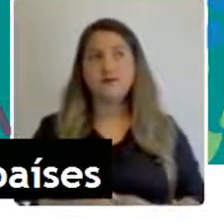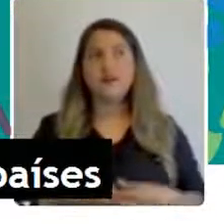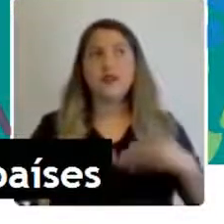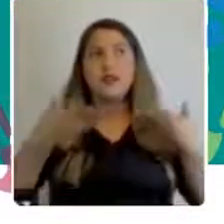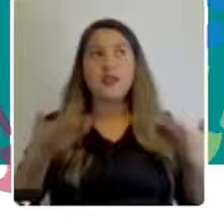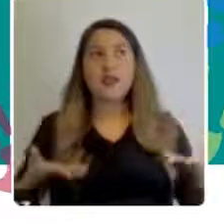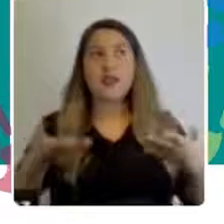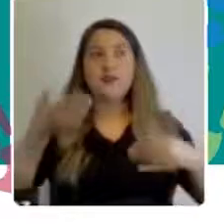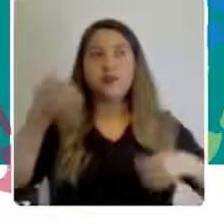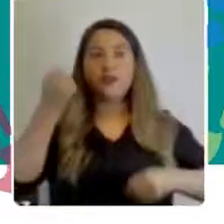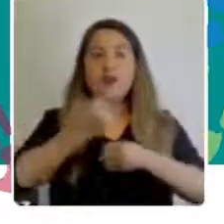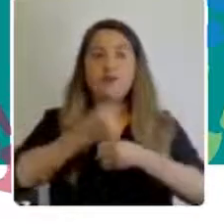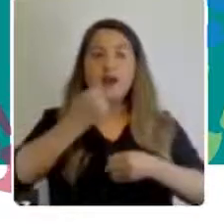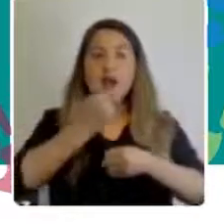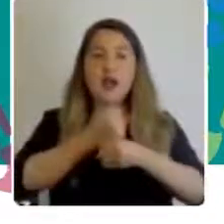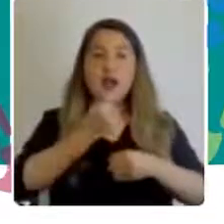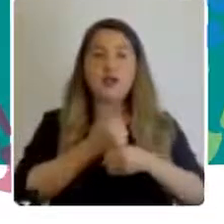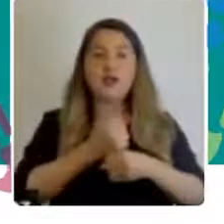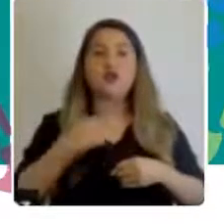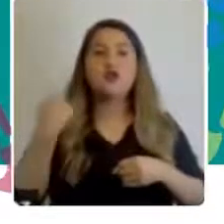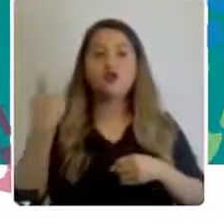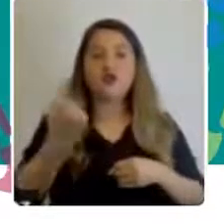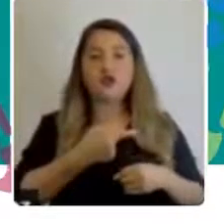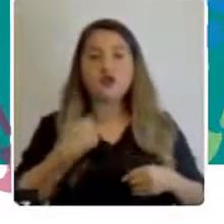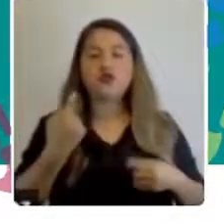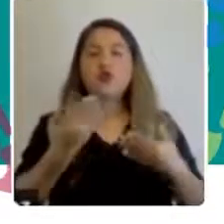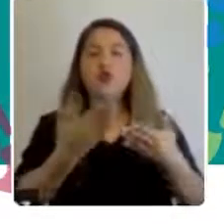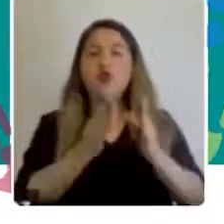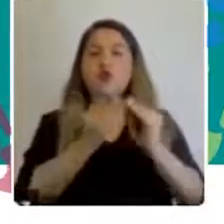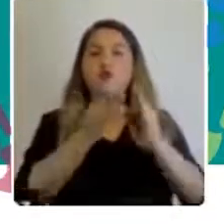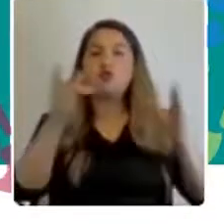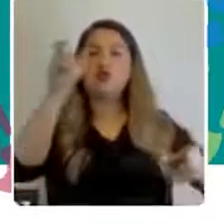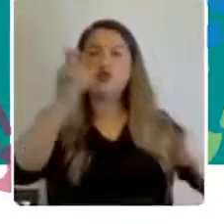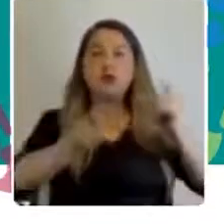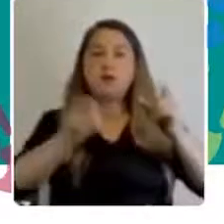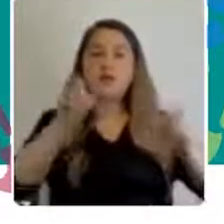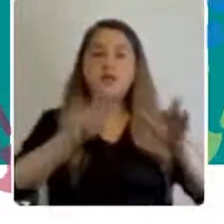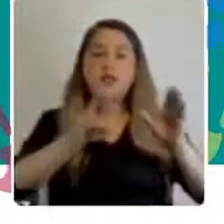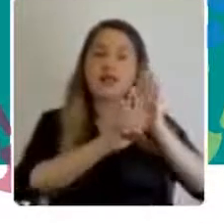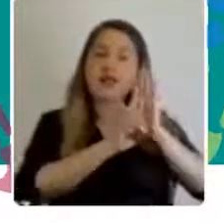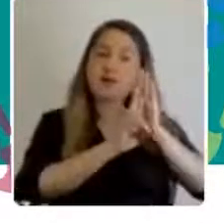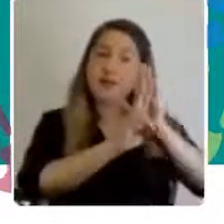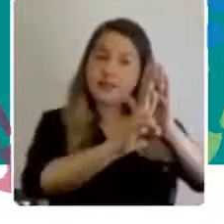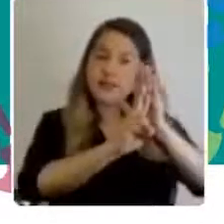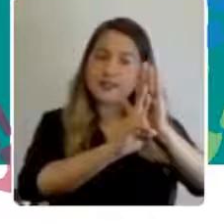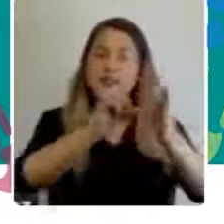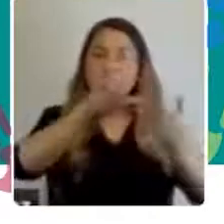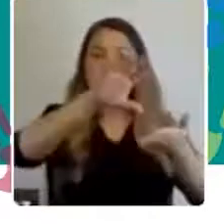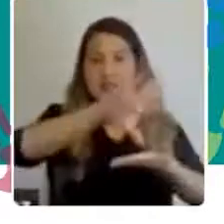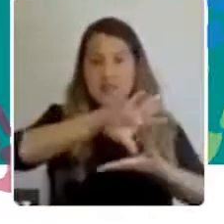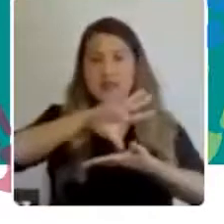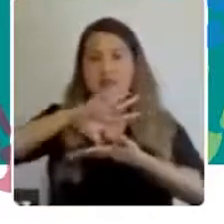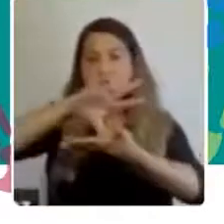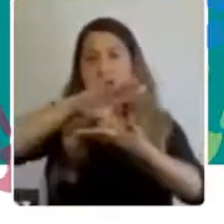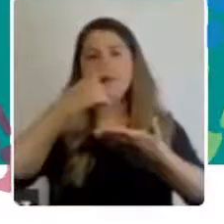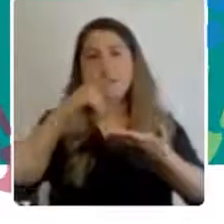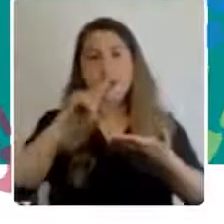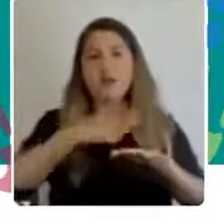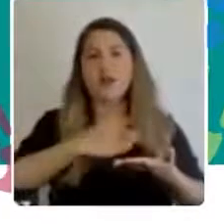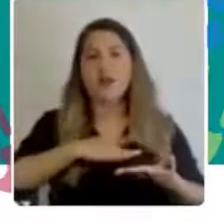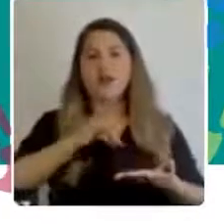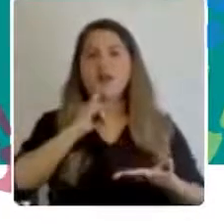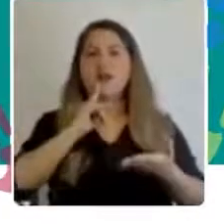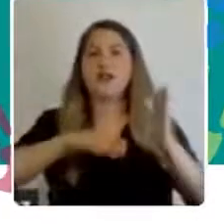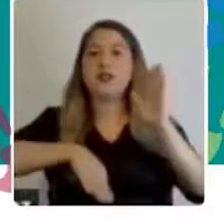representatives from countries but we want to hear from more people. So I will just end it with that. I just want to make